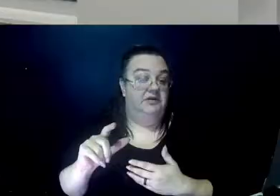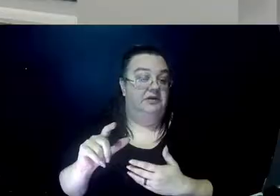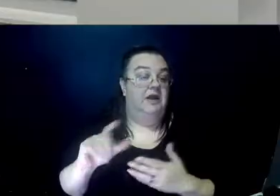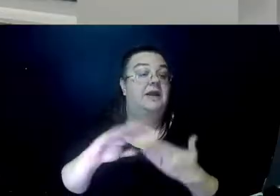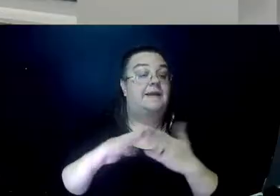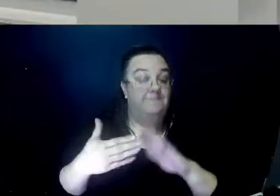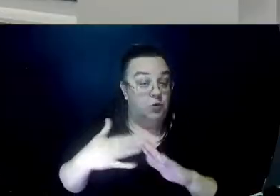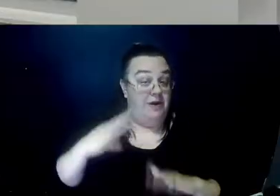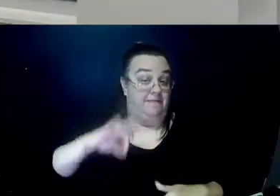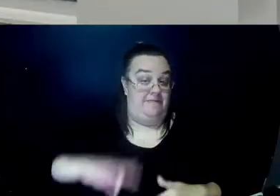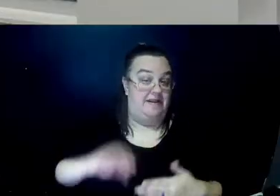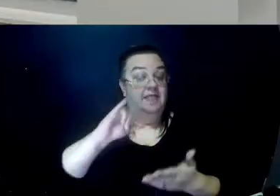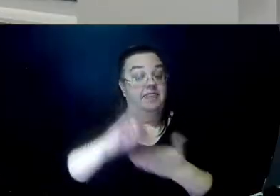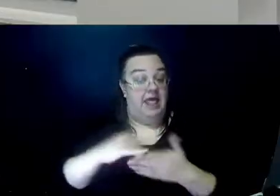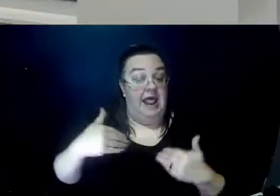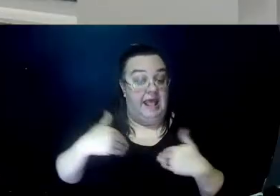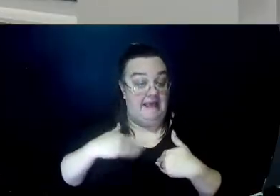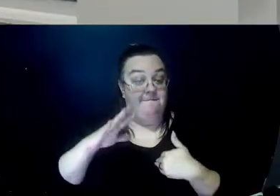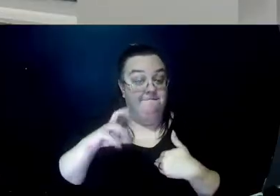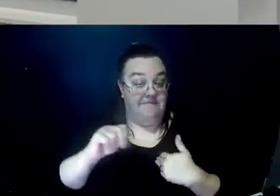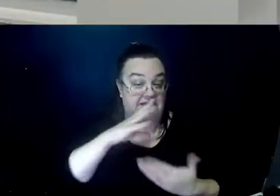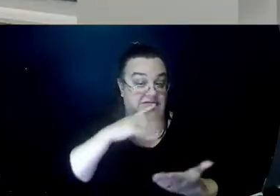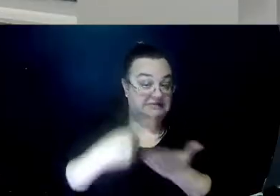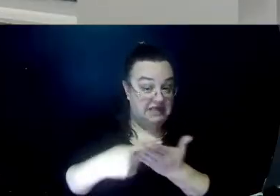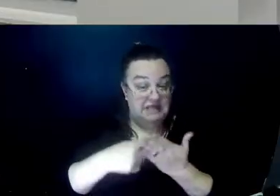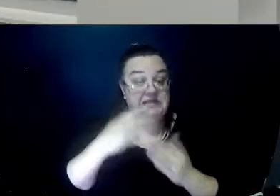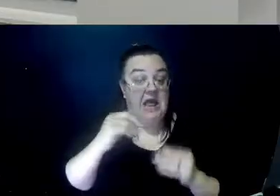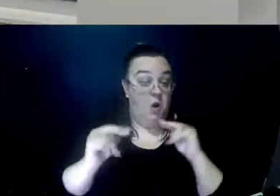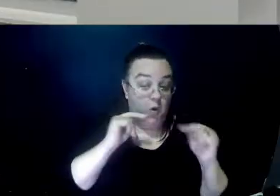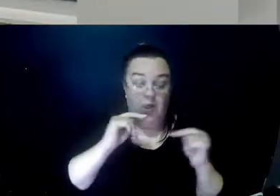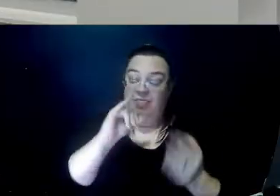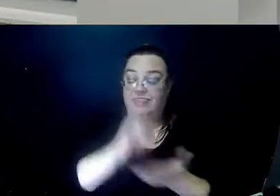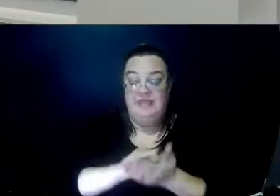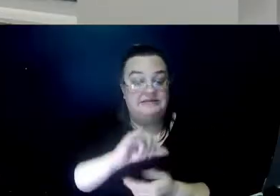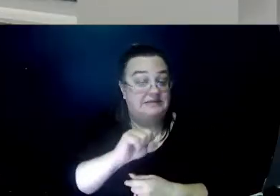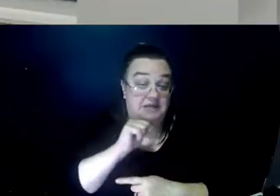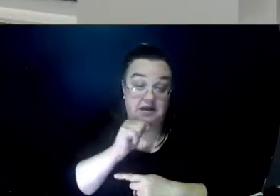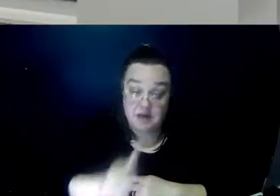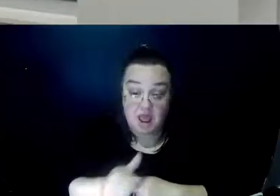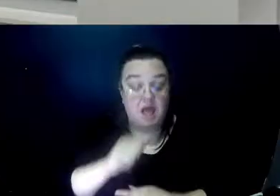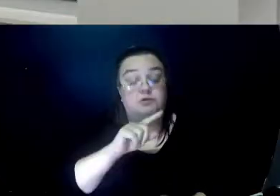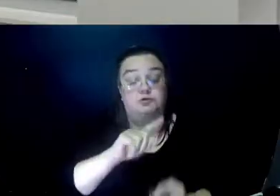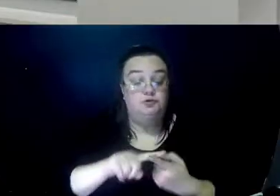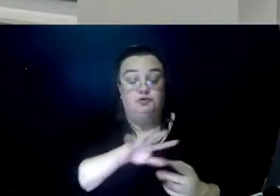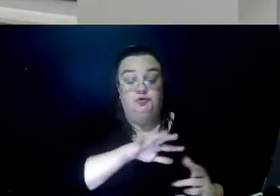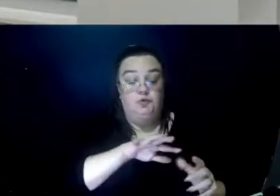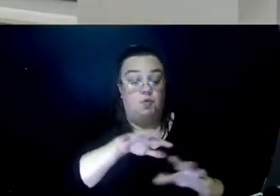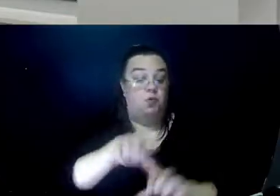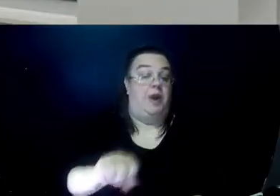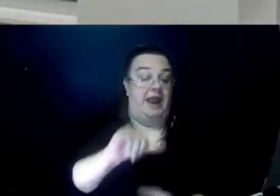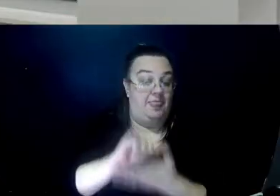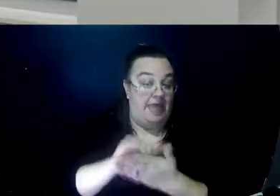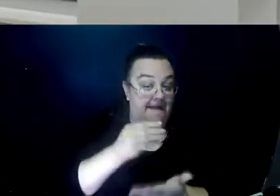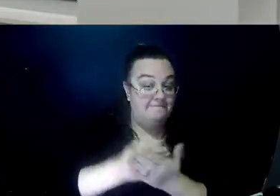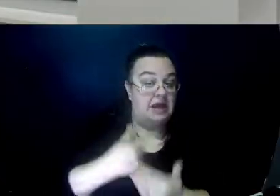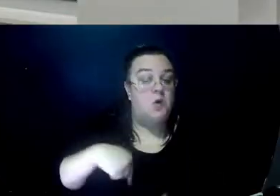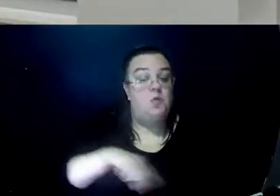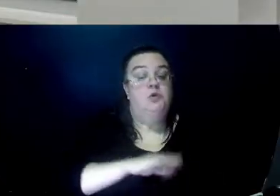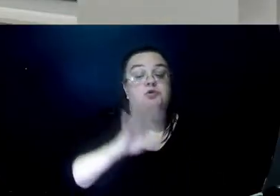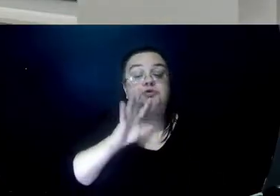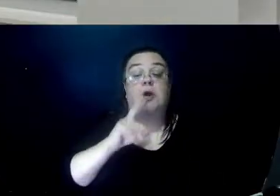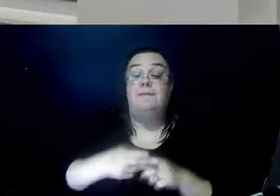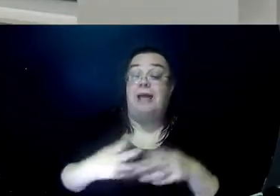community benefits that have been discussed and negotiated. This is not to raid that money. We're talking about